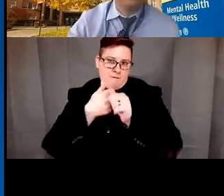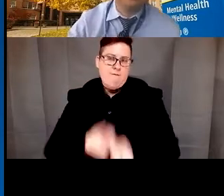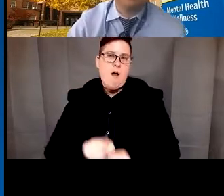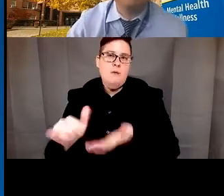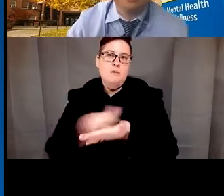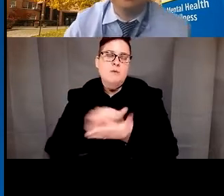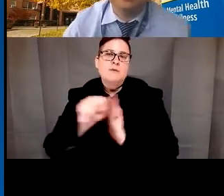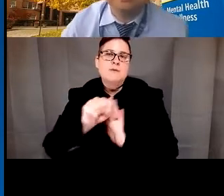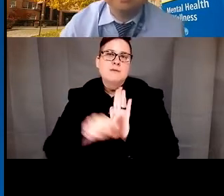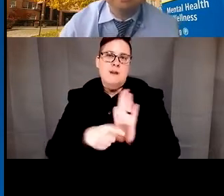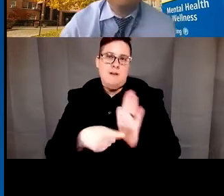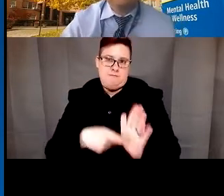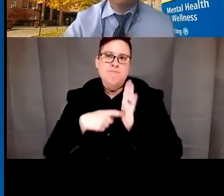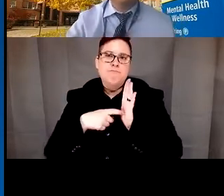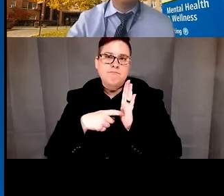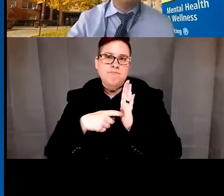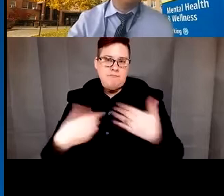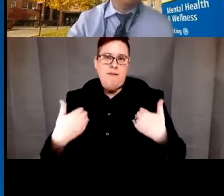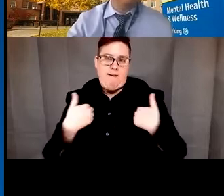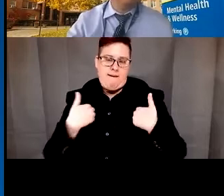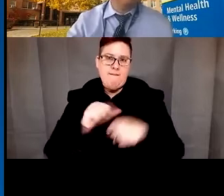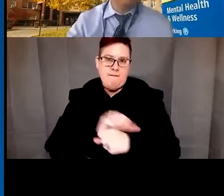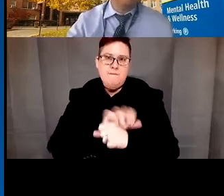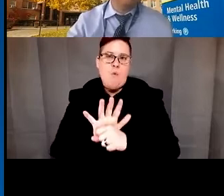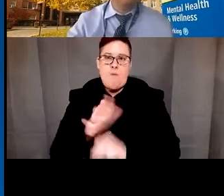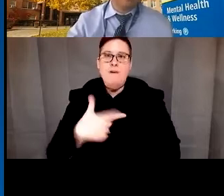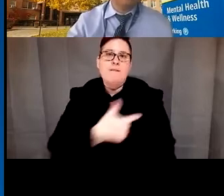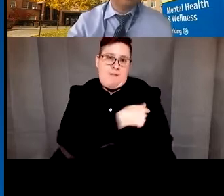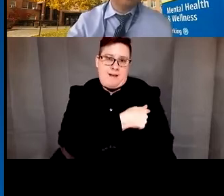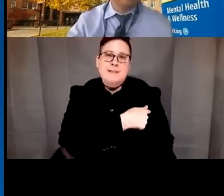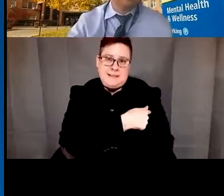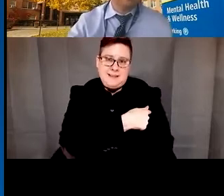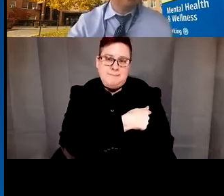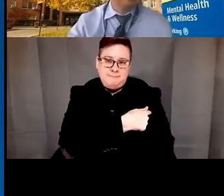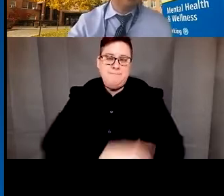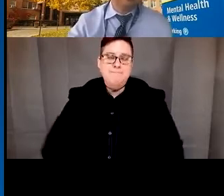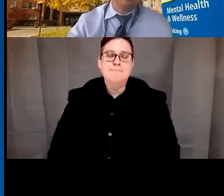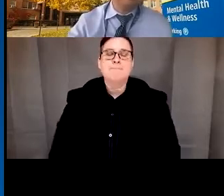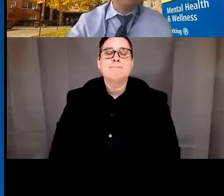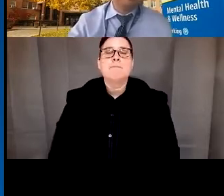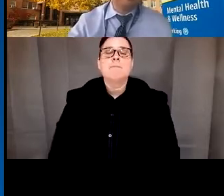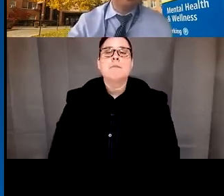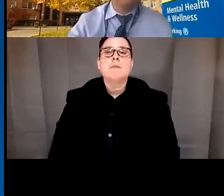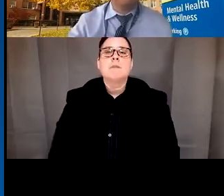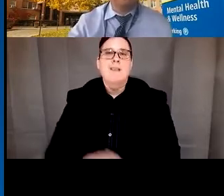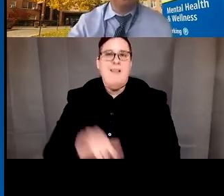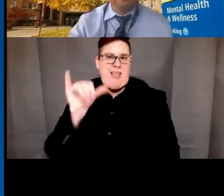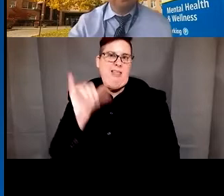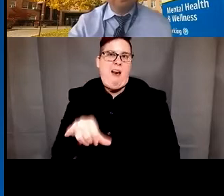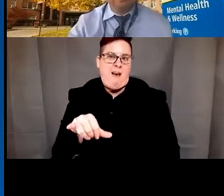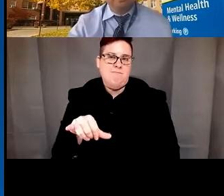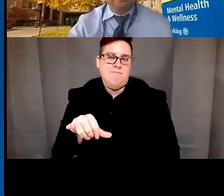New York State mandate for COVID-19 vaccines. And that really led